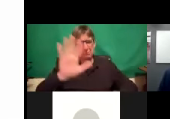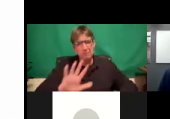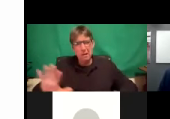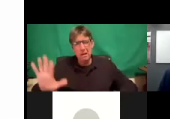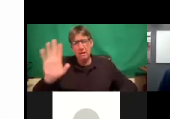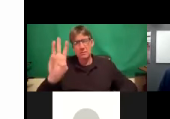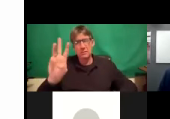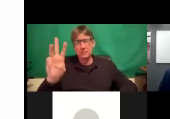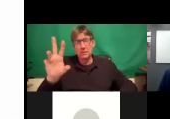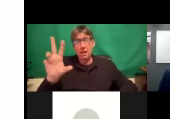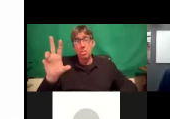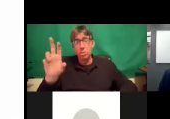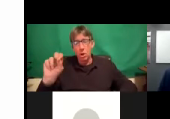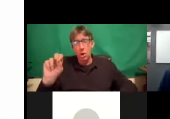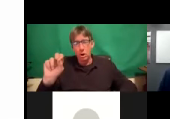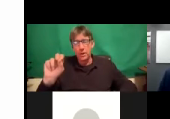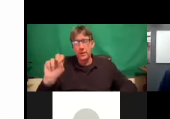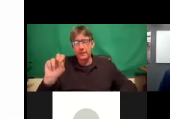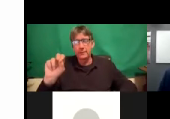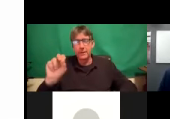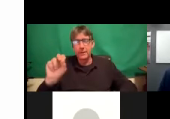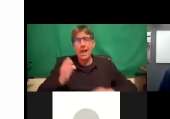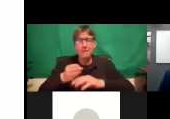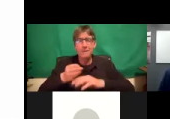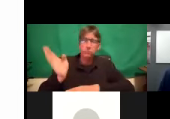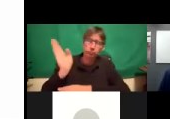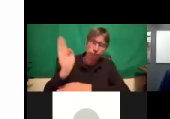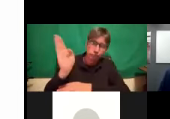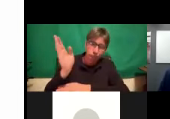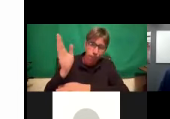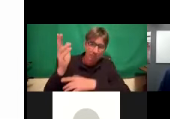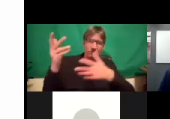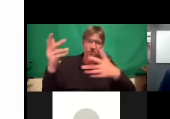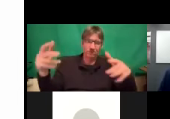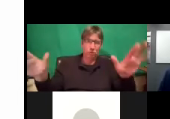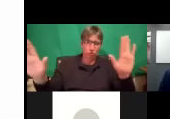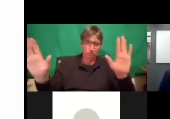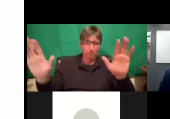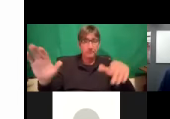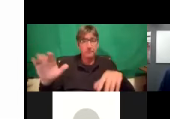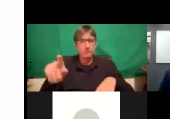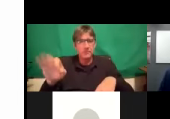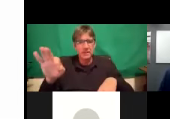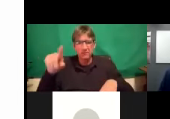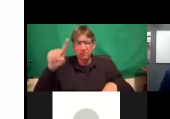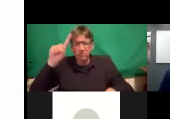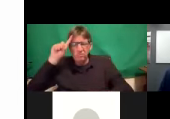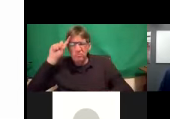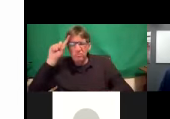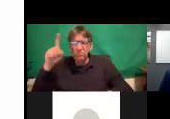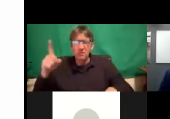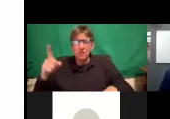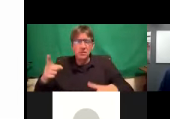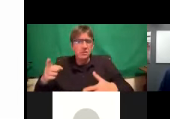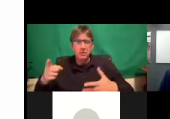If at any point during the meeting you have any technical questions about Zoom or the accessibility features of today's meeting, please chat tech